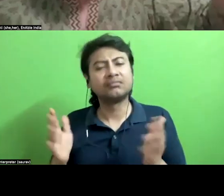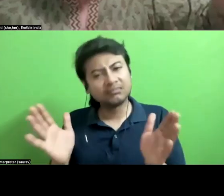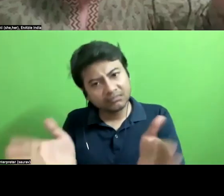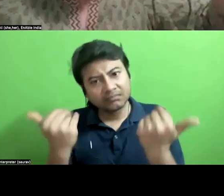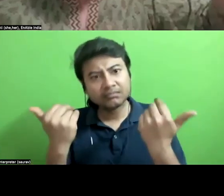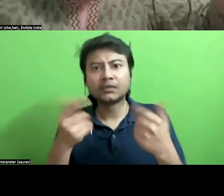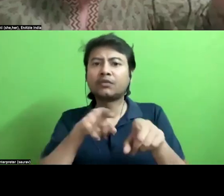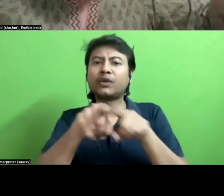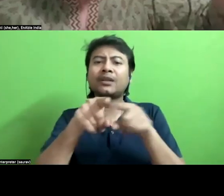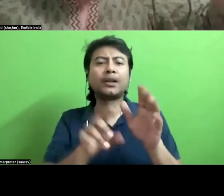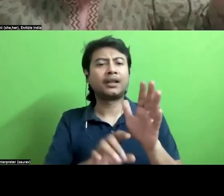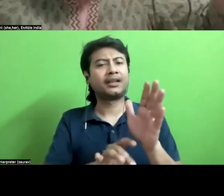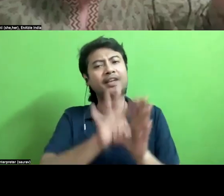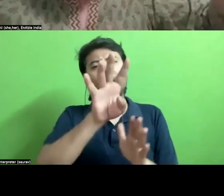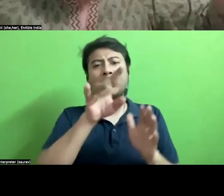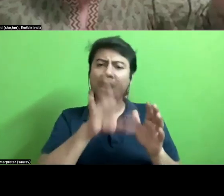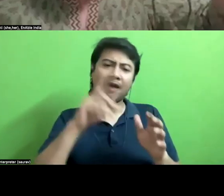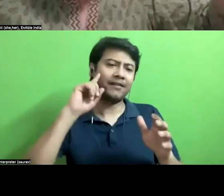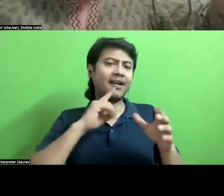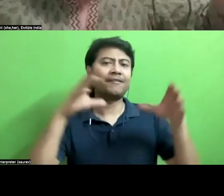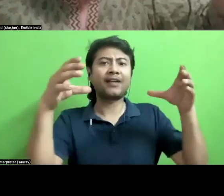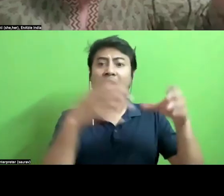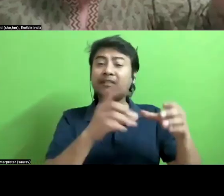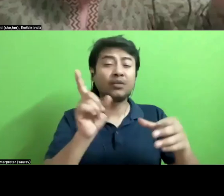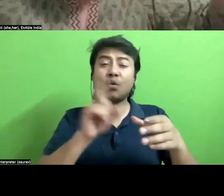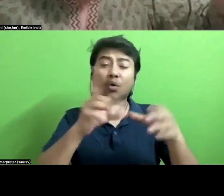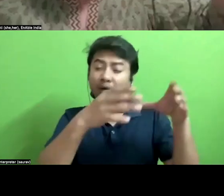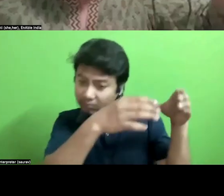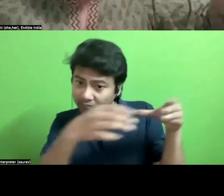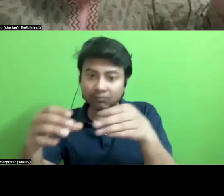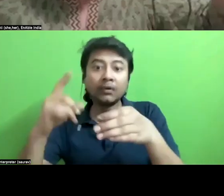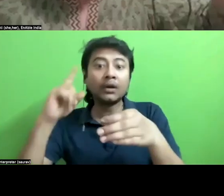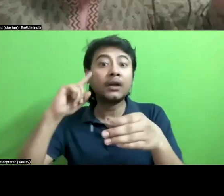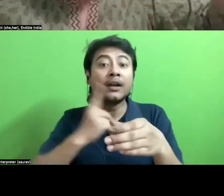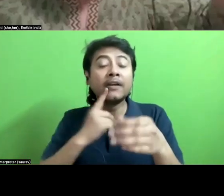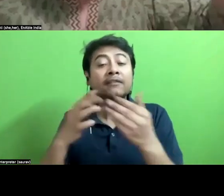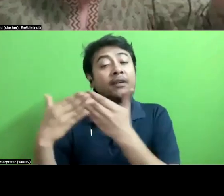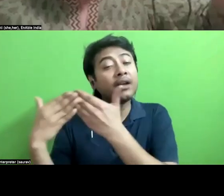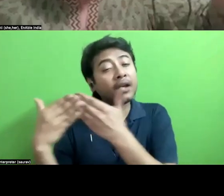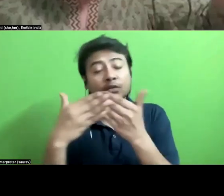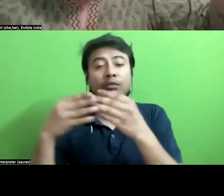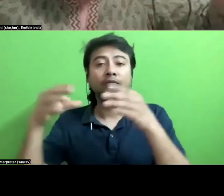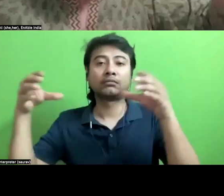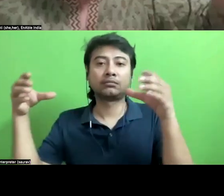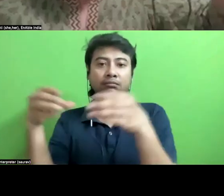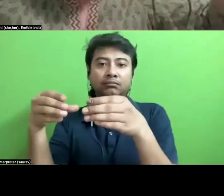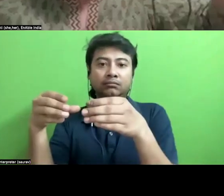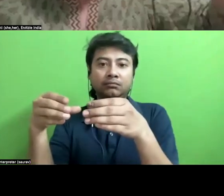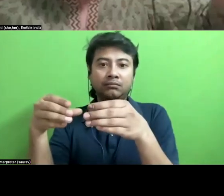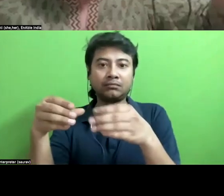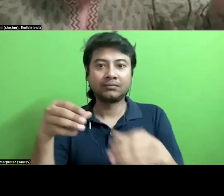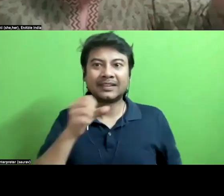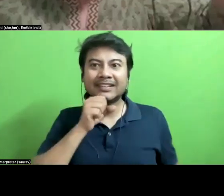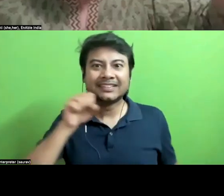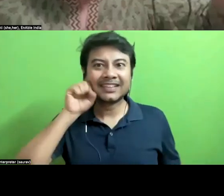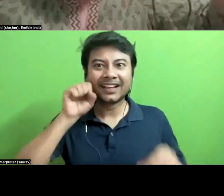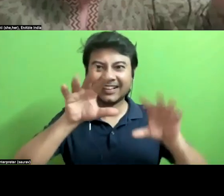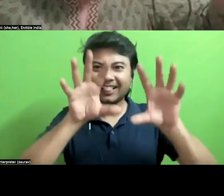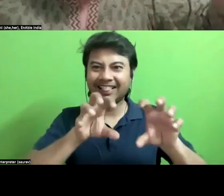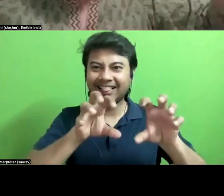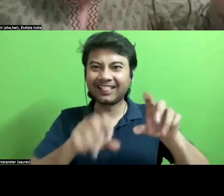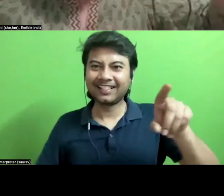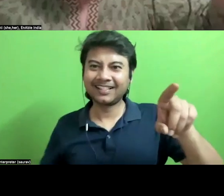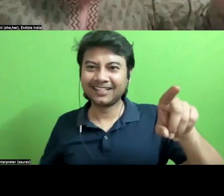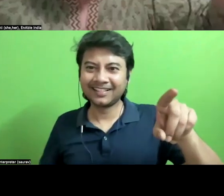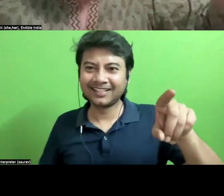very important collective for deaf education. And sorry, your video is stuck. My video is stuck. I can see my